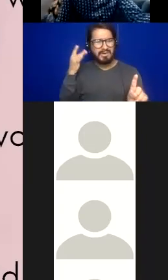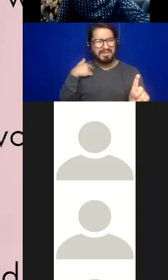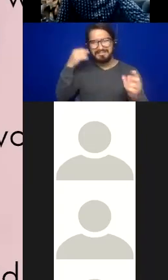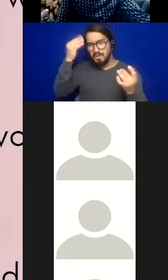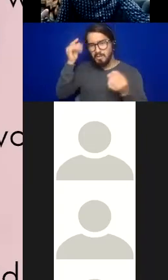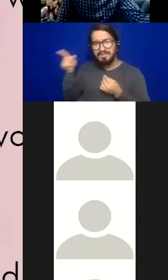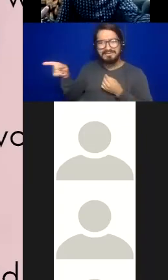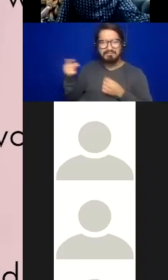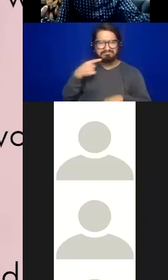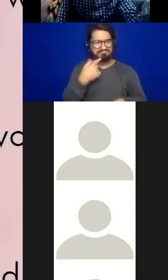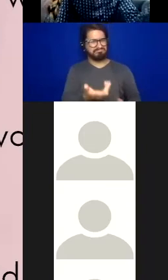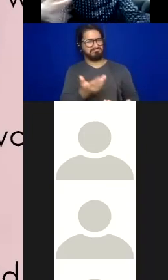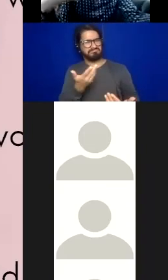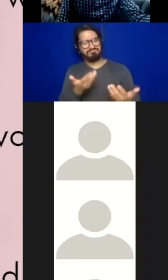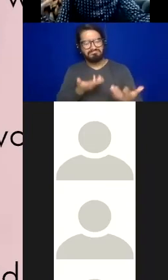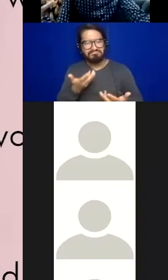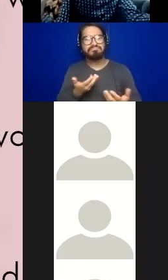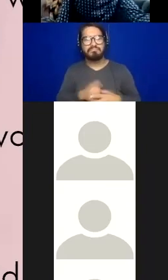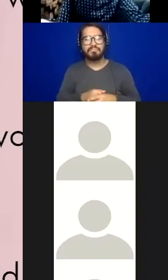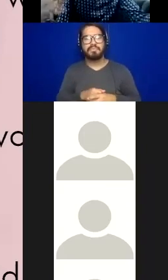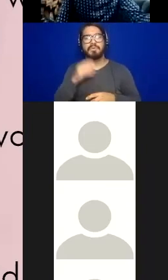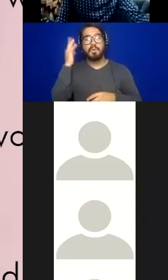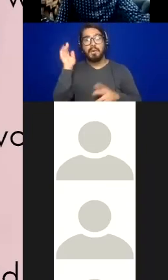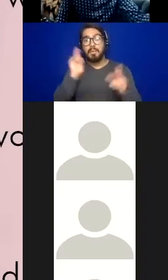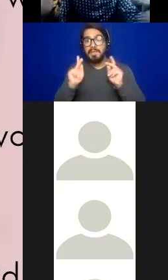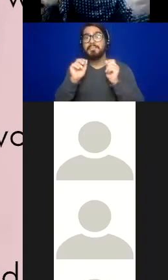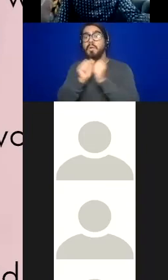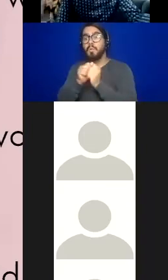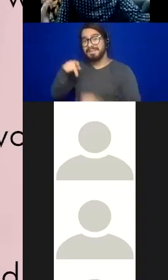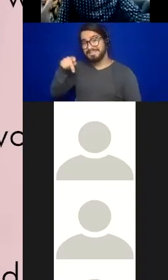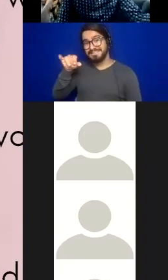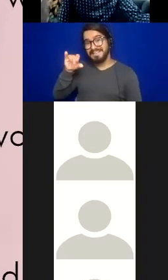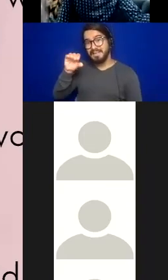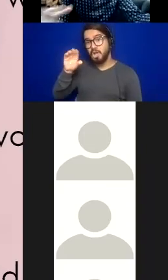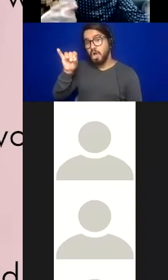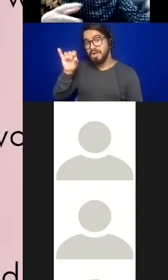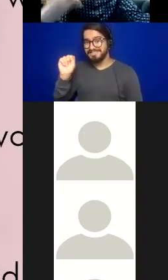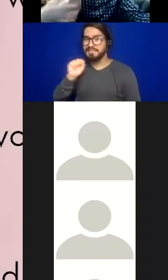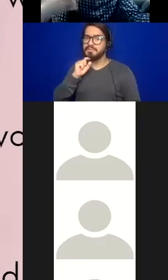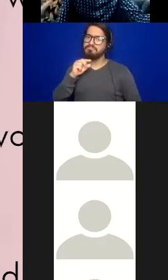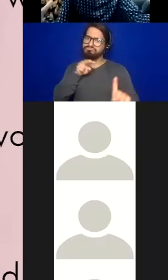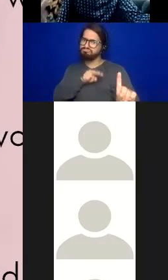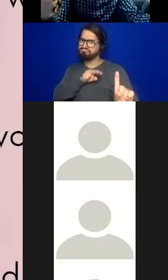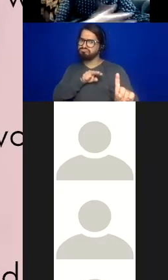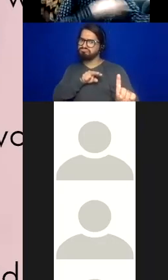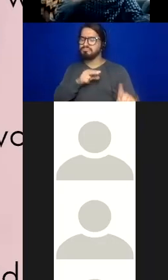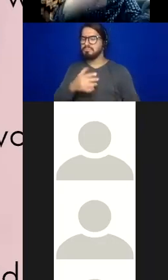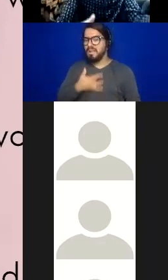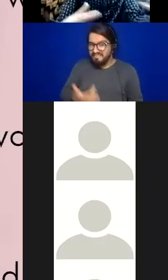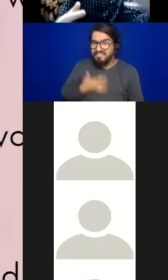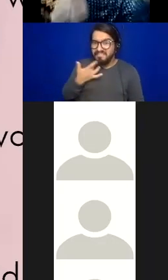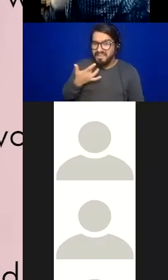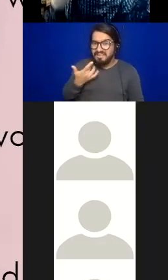so insightful. Like, folks with psychosis often are being monitored in the way they feel like they are because of